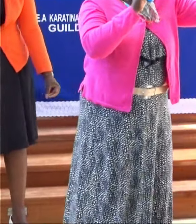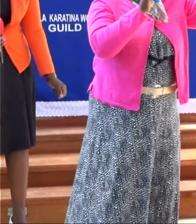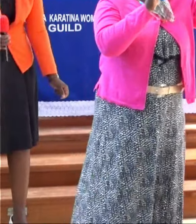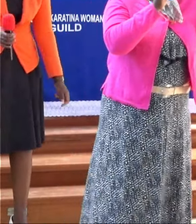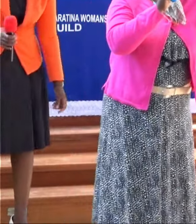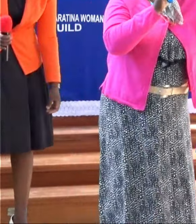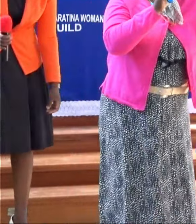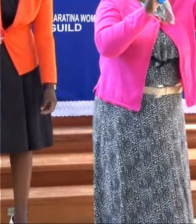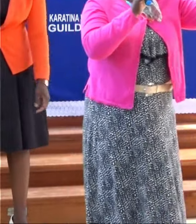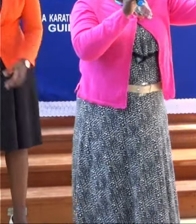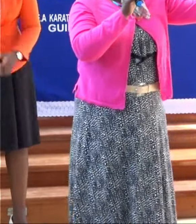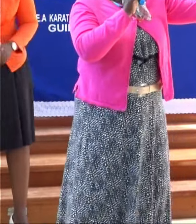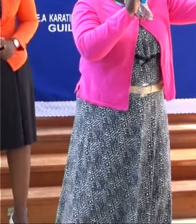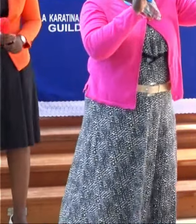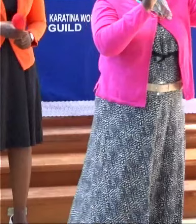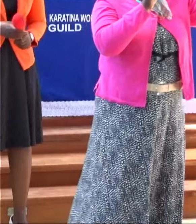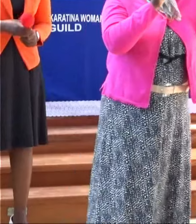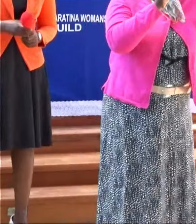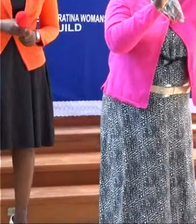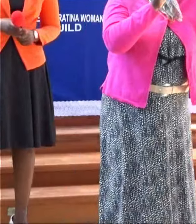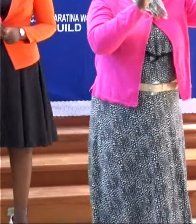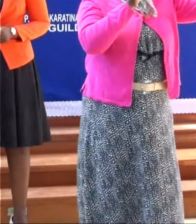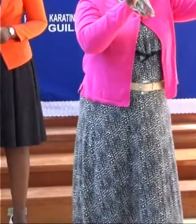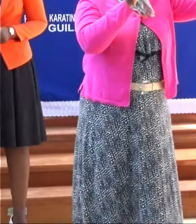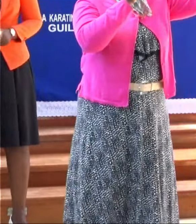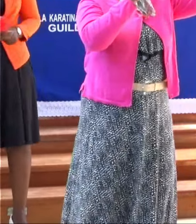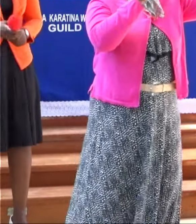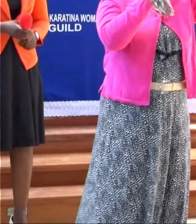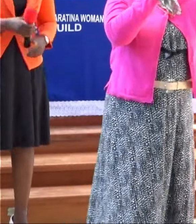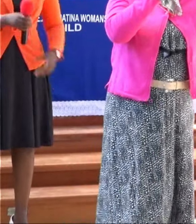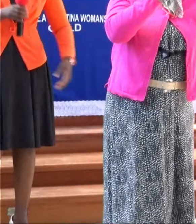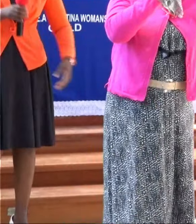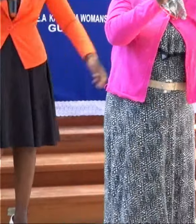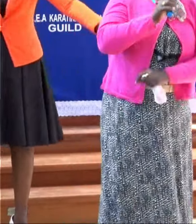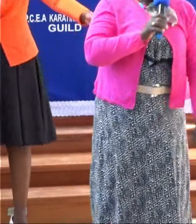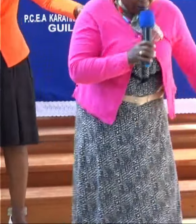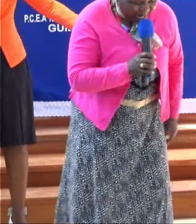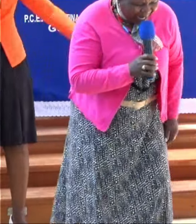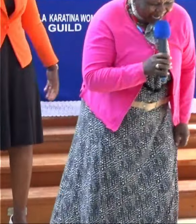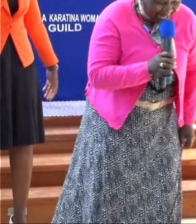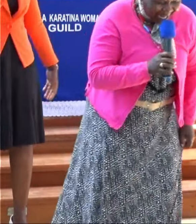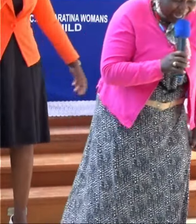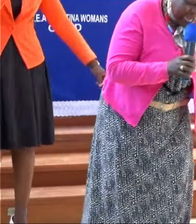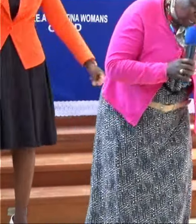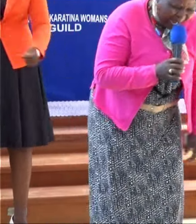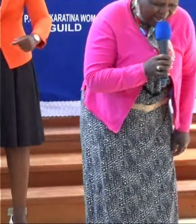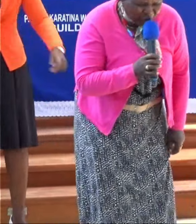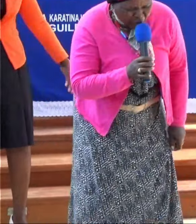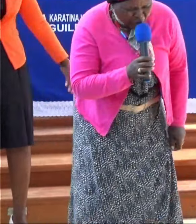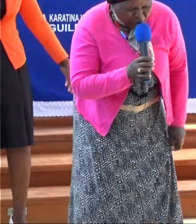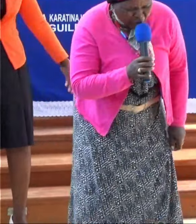koroya kwa eka nanda toina Negueda